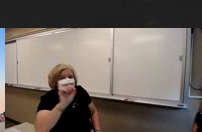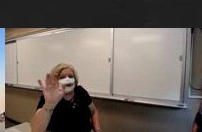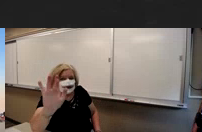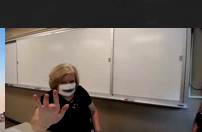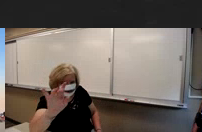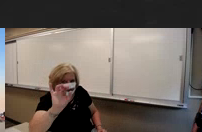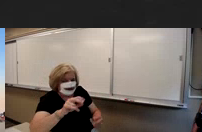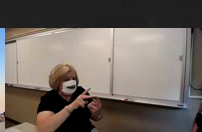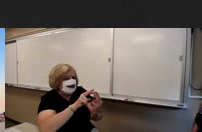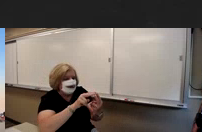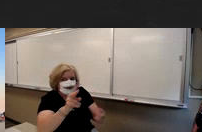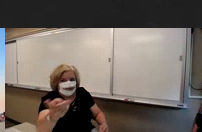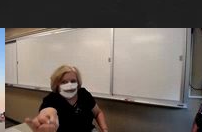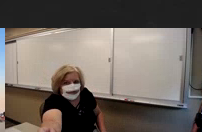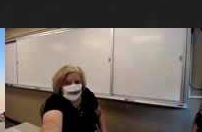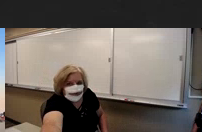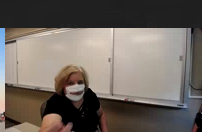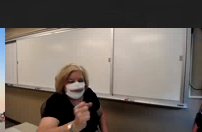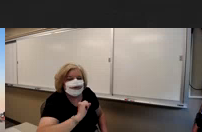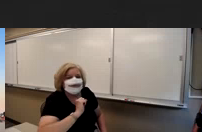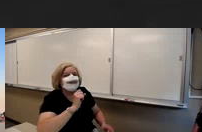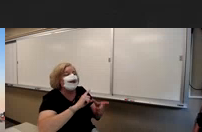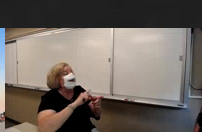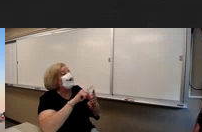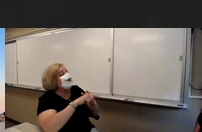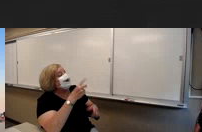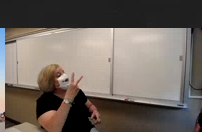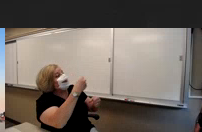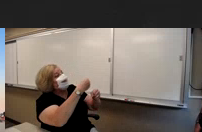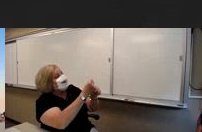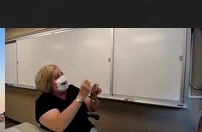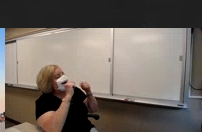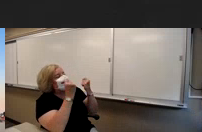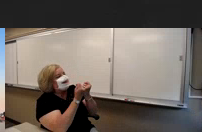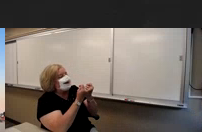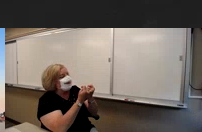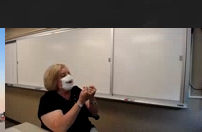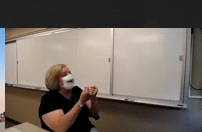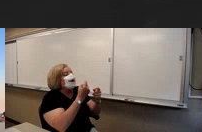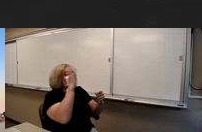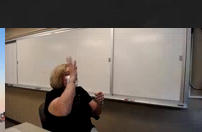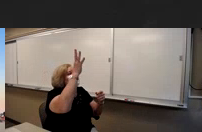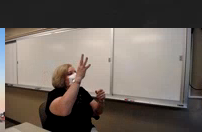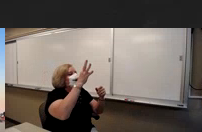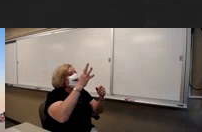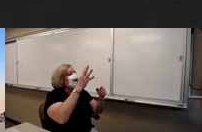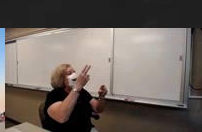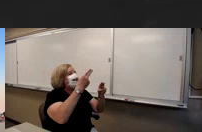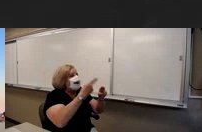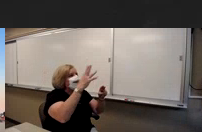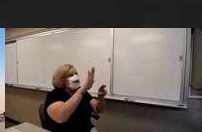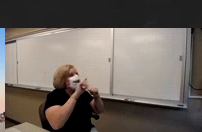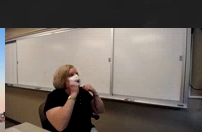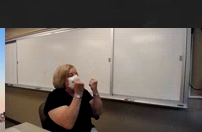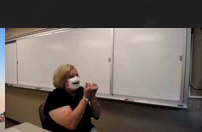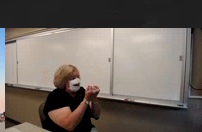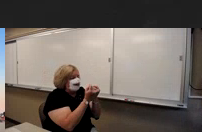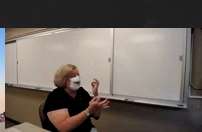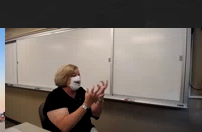those types. And then you create a name for your team. So if I wanted to do